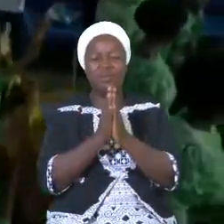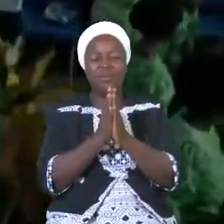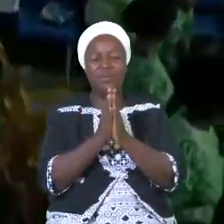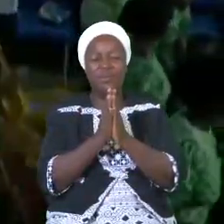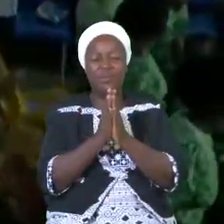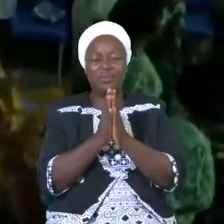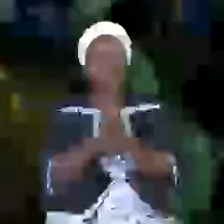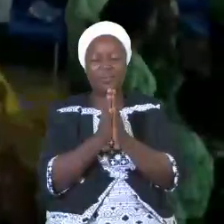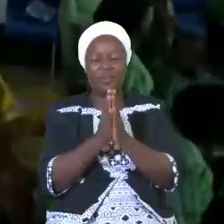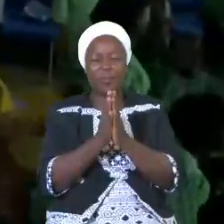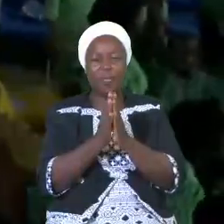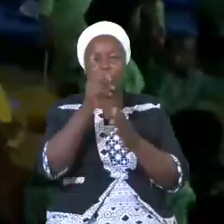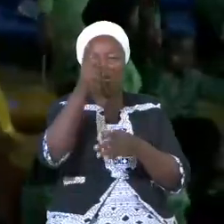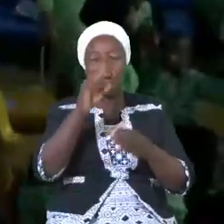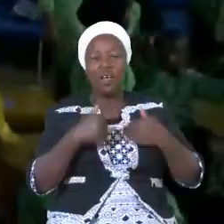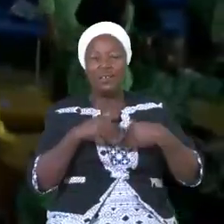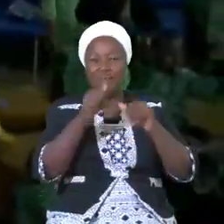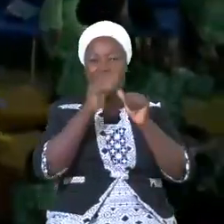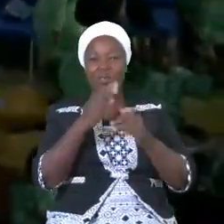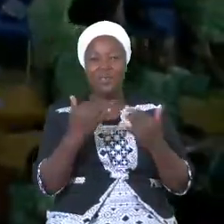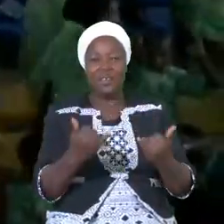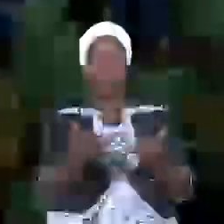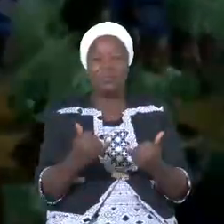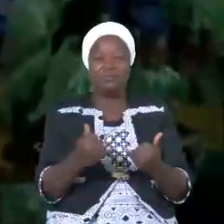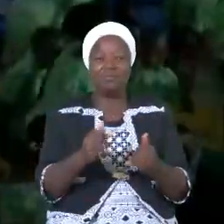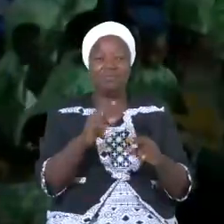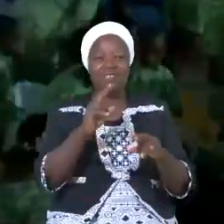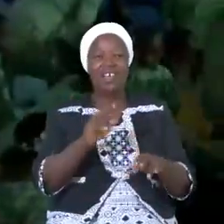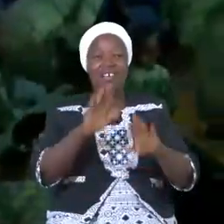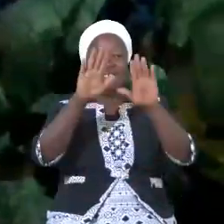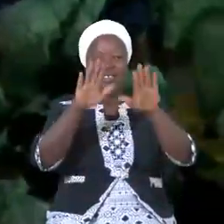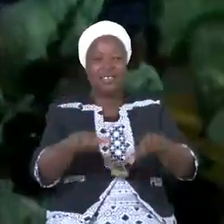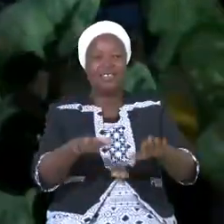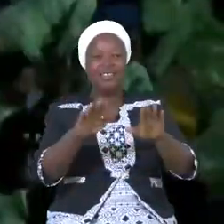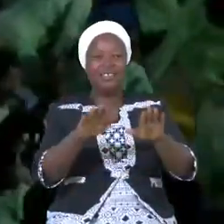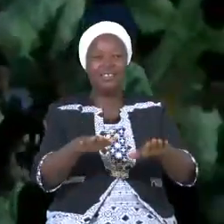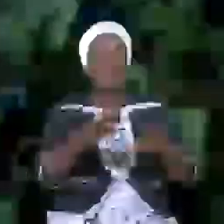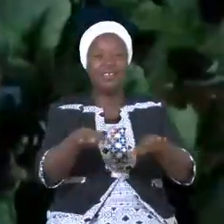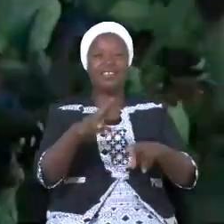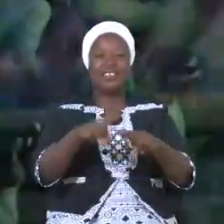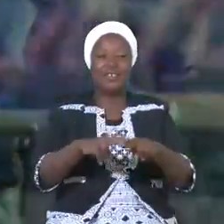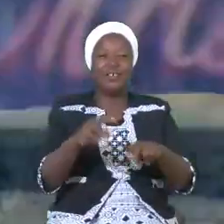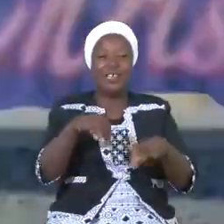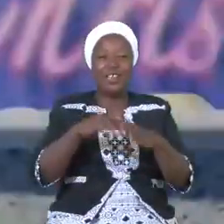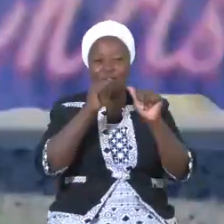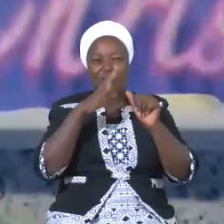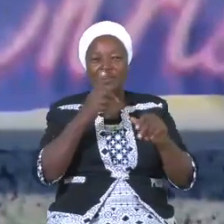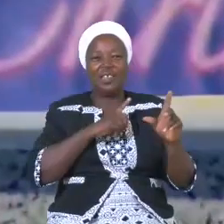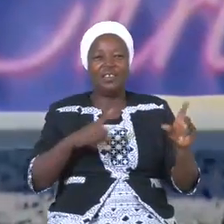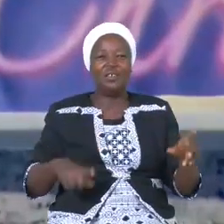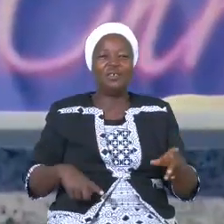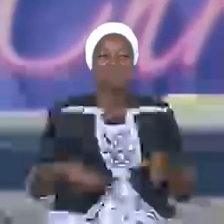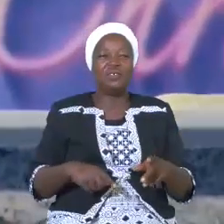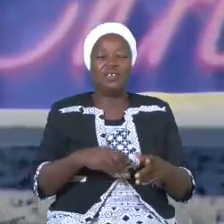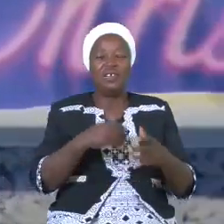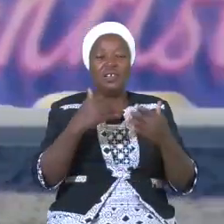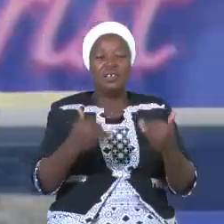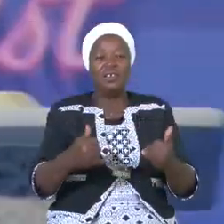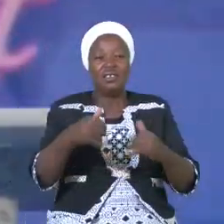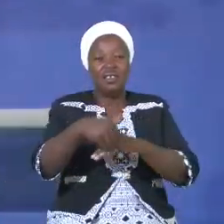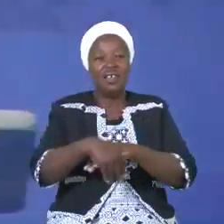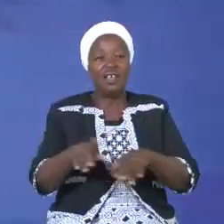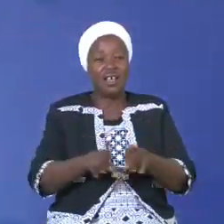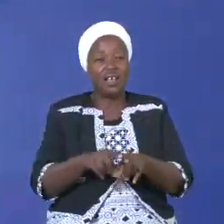god has blessed you already sit down in the blessing of the lord tonight as we come